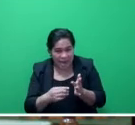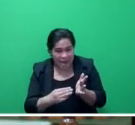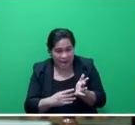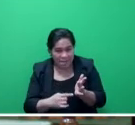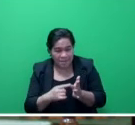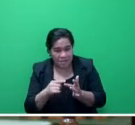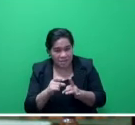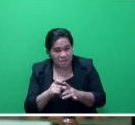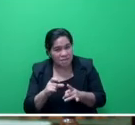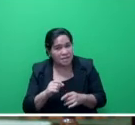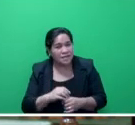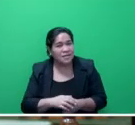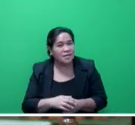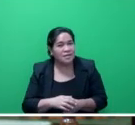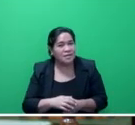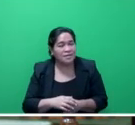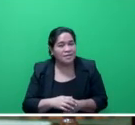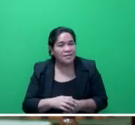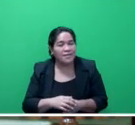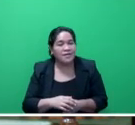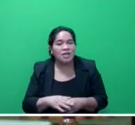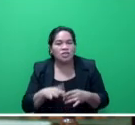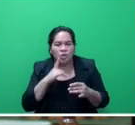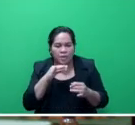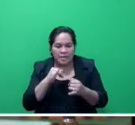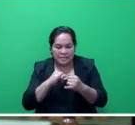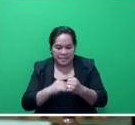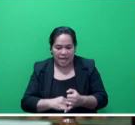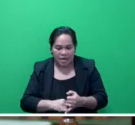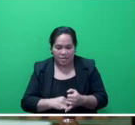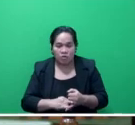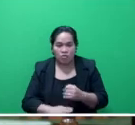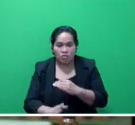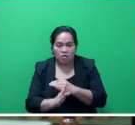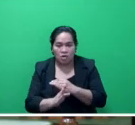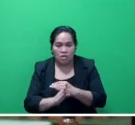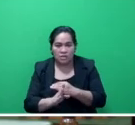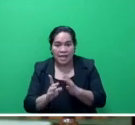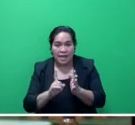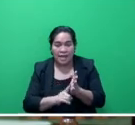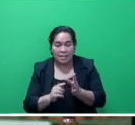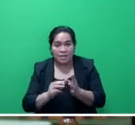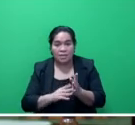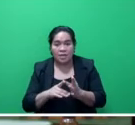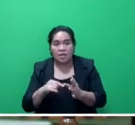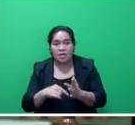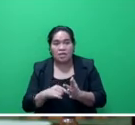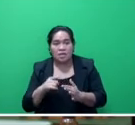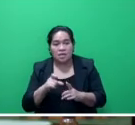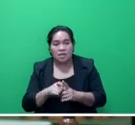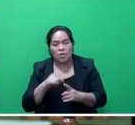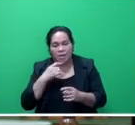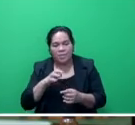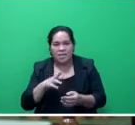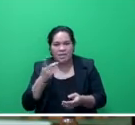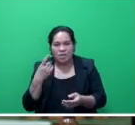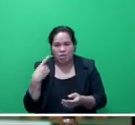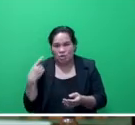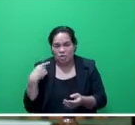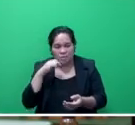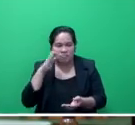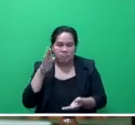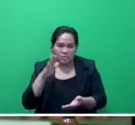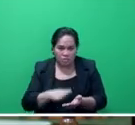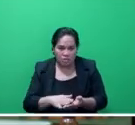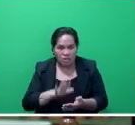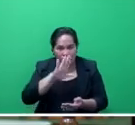and the Southern Cross Foods Limited on 31 August 2022. Duty will be reduced to 5% after expiry of the